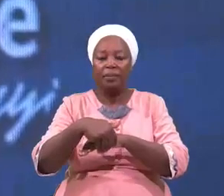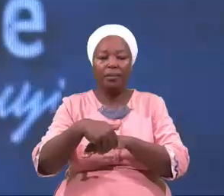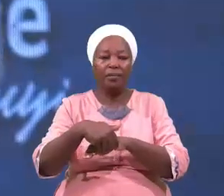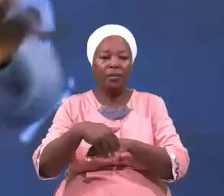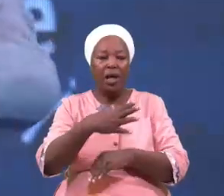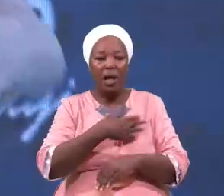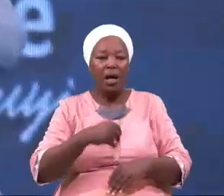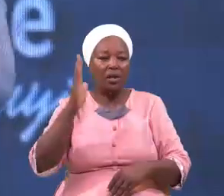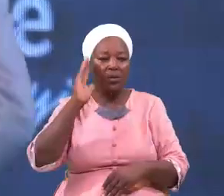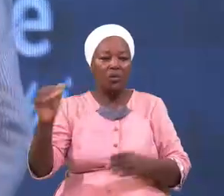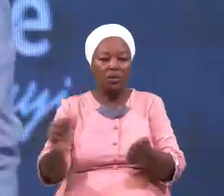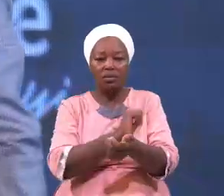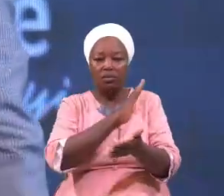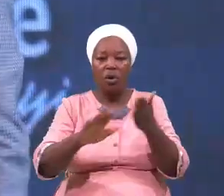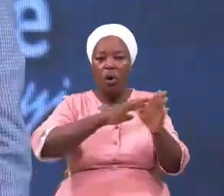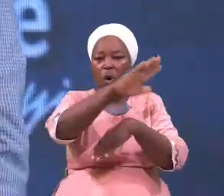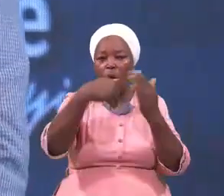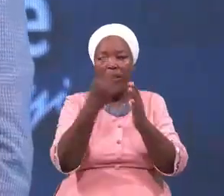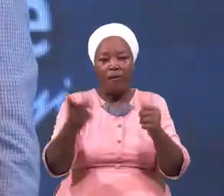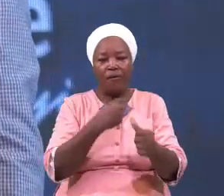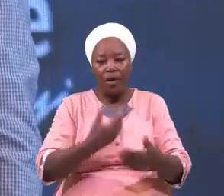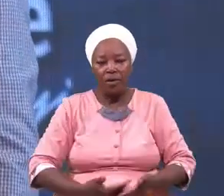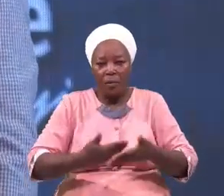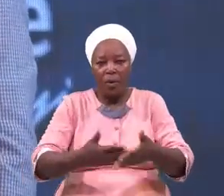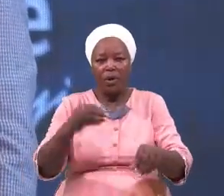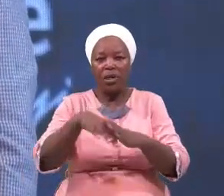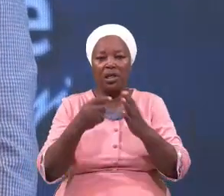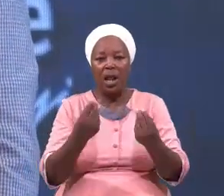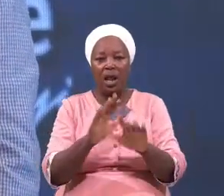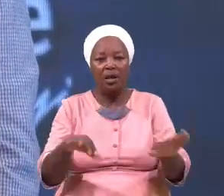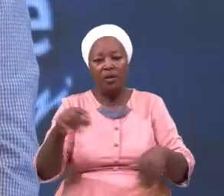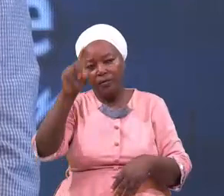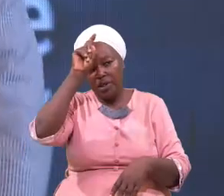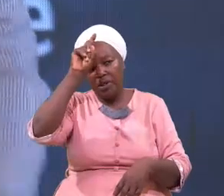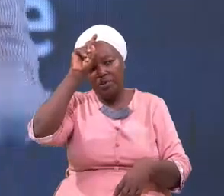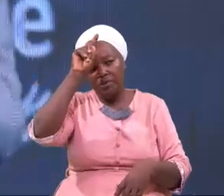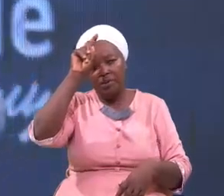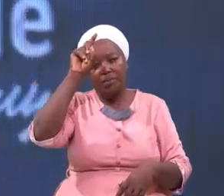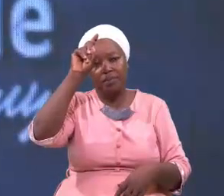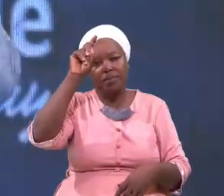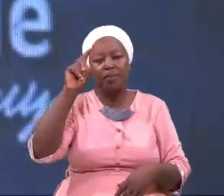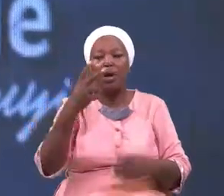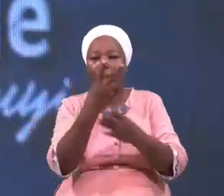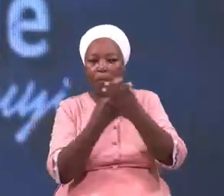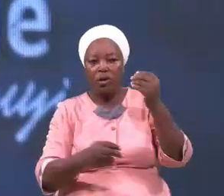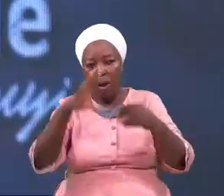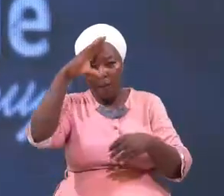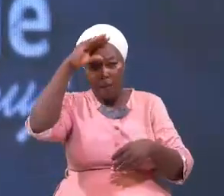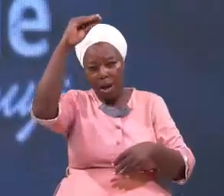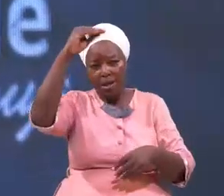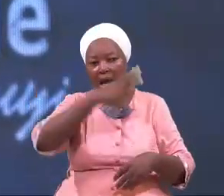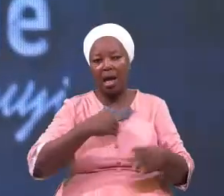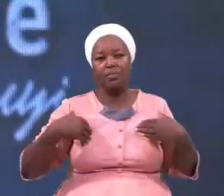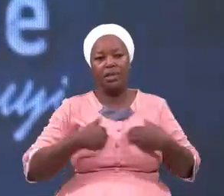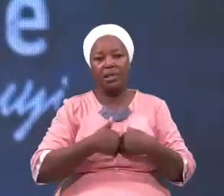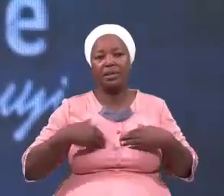And will smite all the firstborn in the land of Egypt. both man and